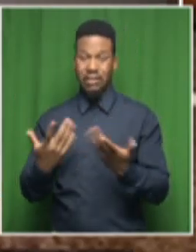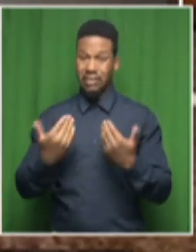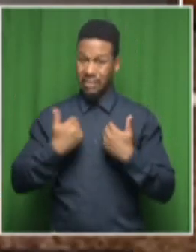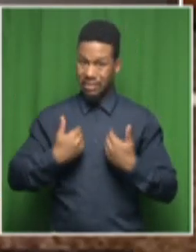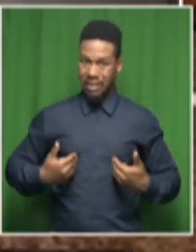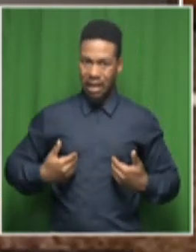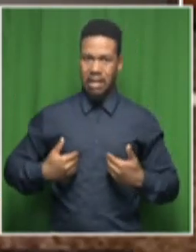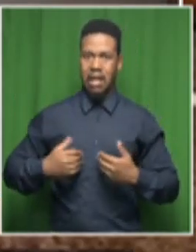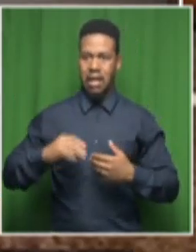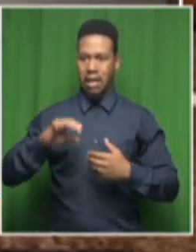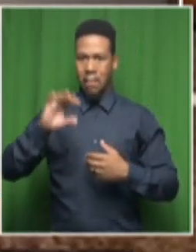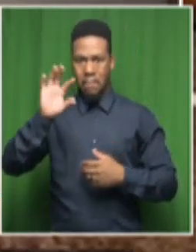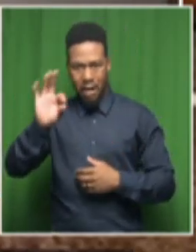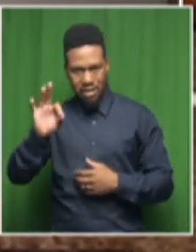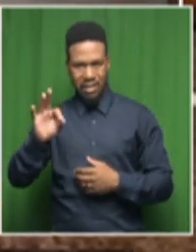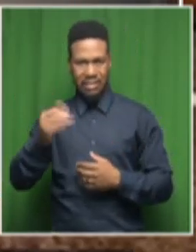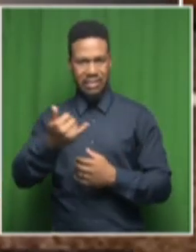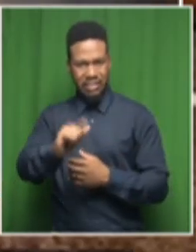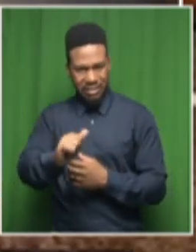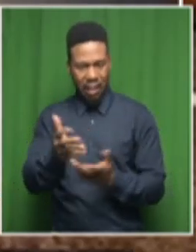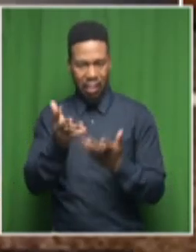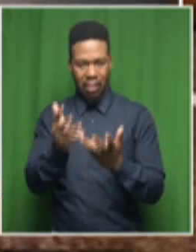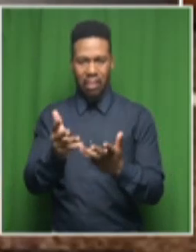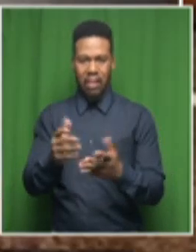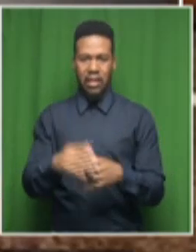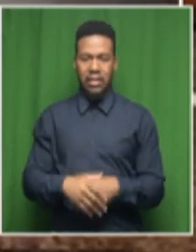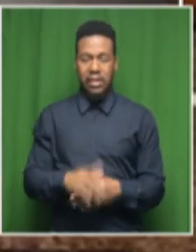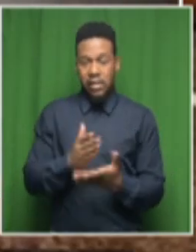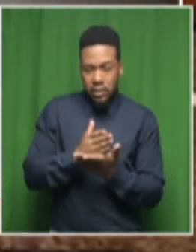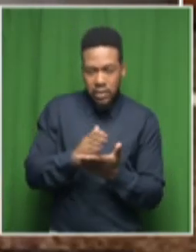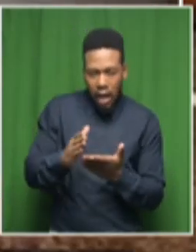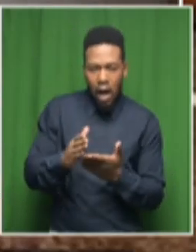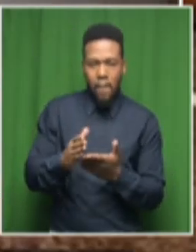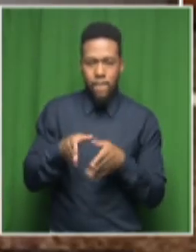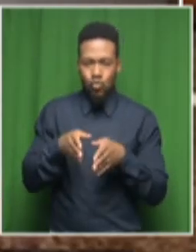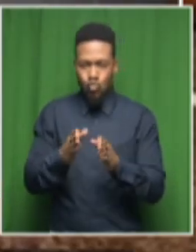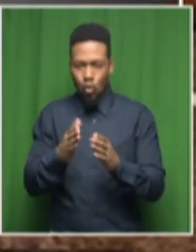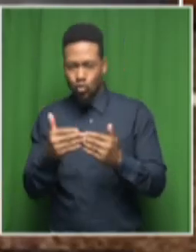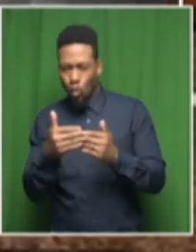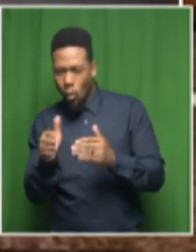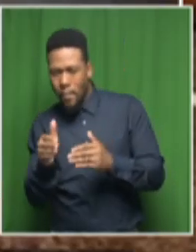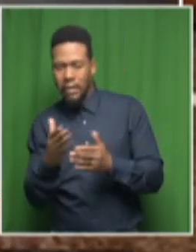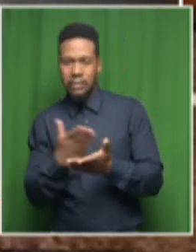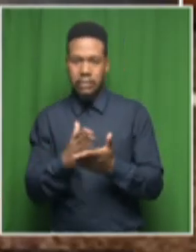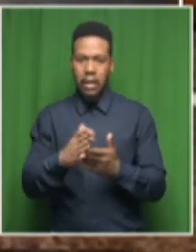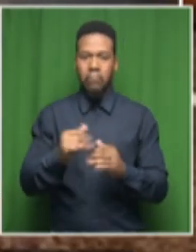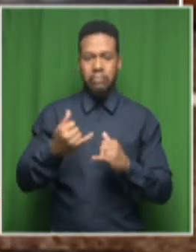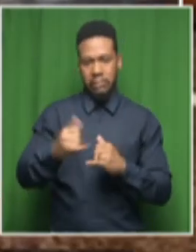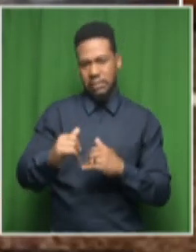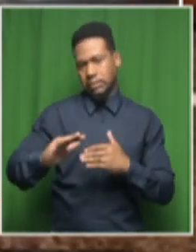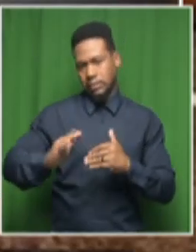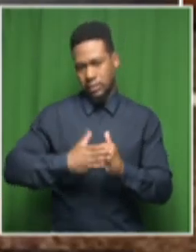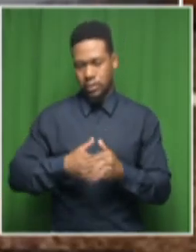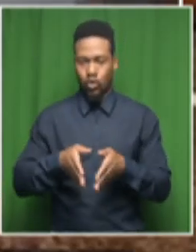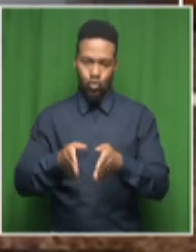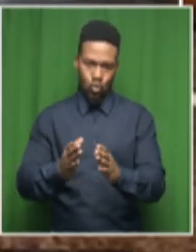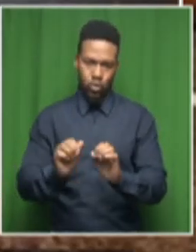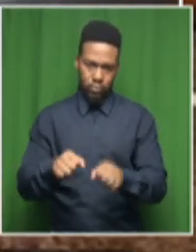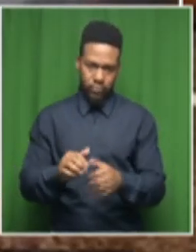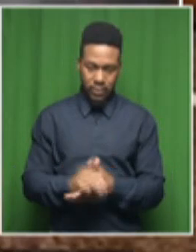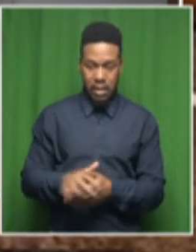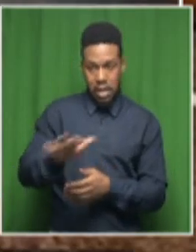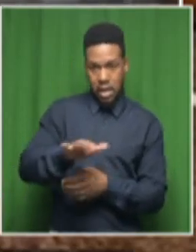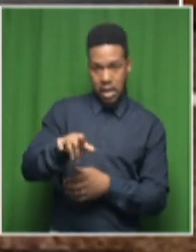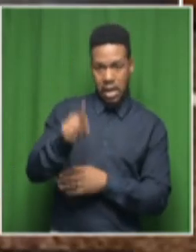this morning, here we are Wednesday, some of those roads have been reopened, but some remain closed in the sort of town centre area of Ladysmith.